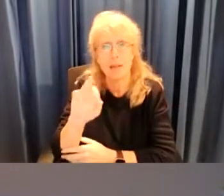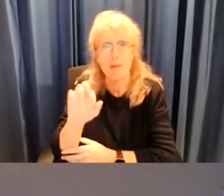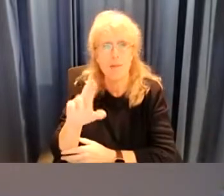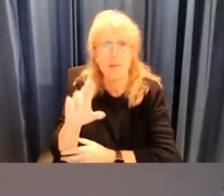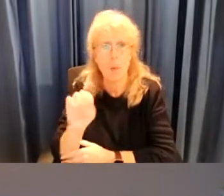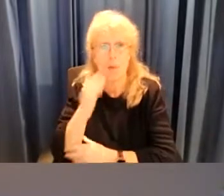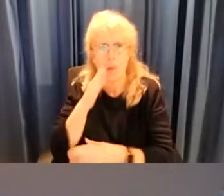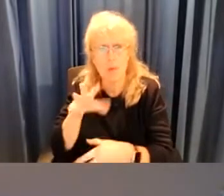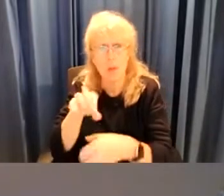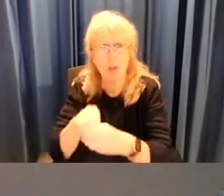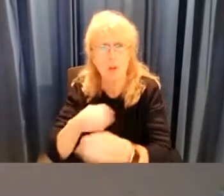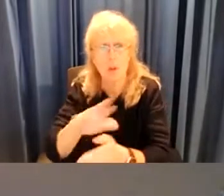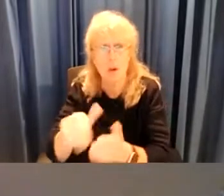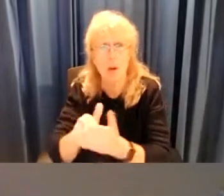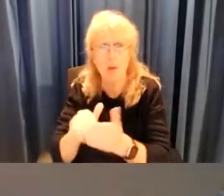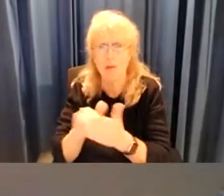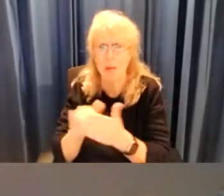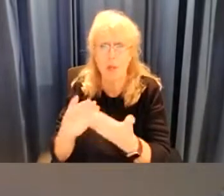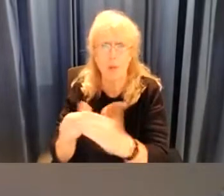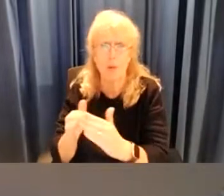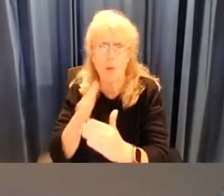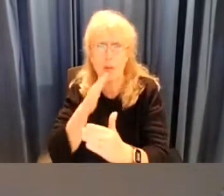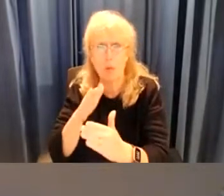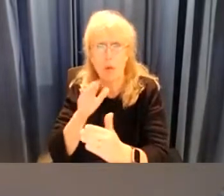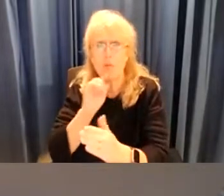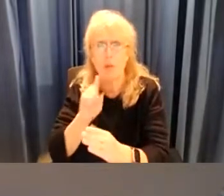that are affected, really impacted by,